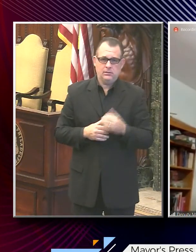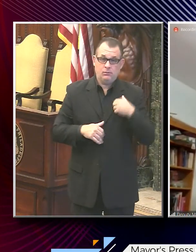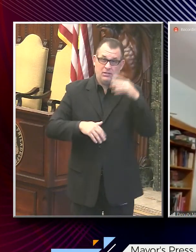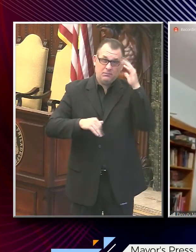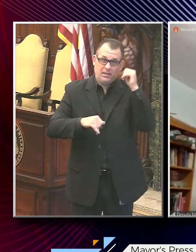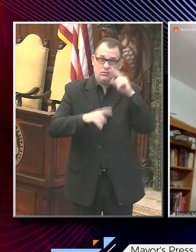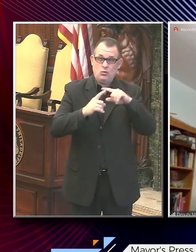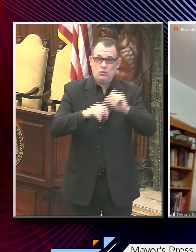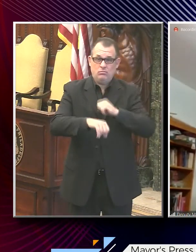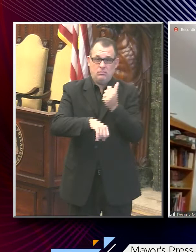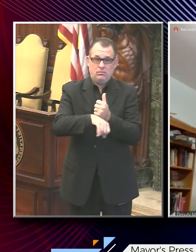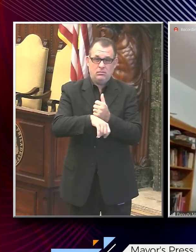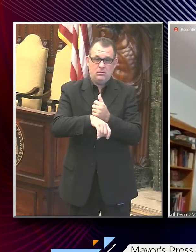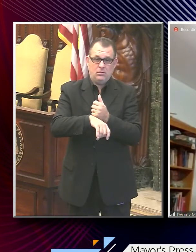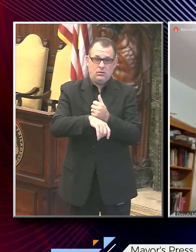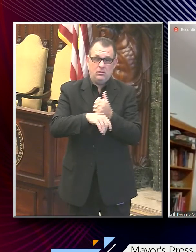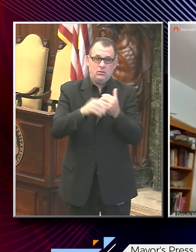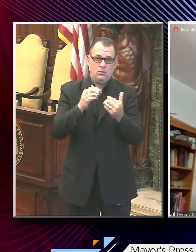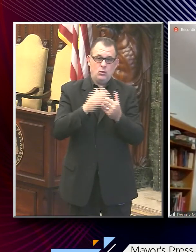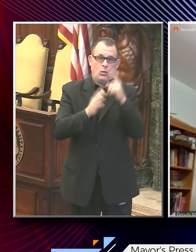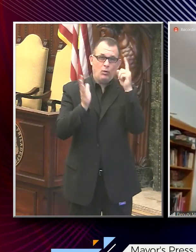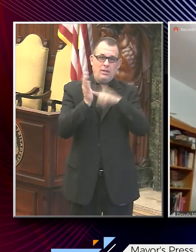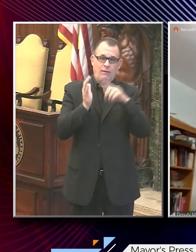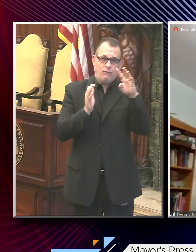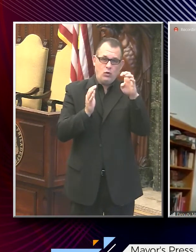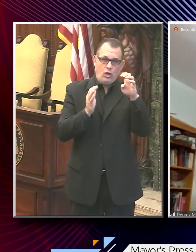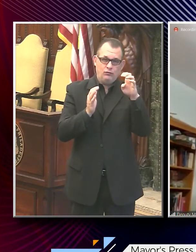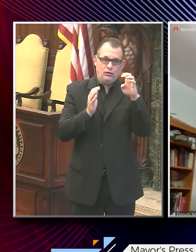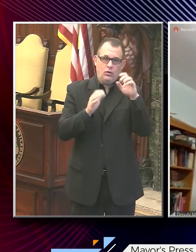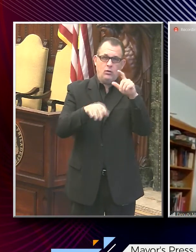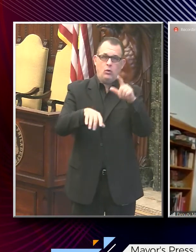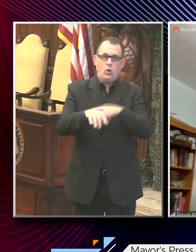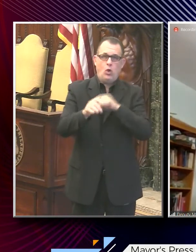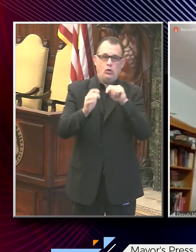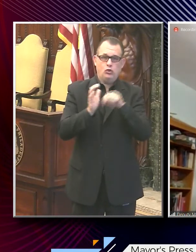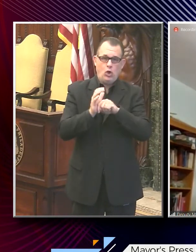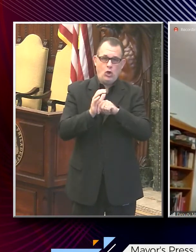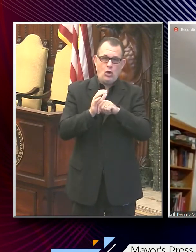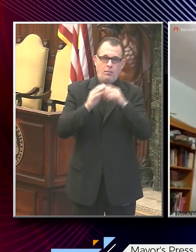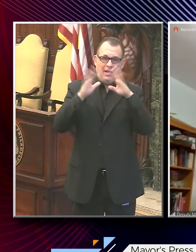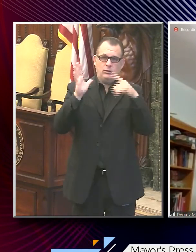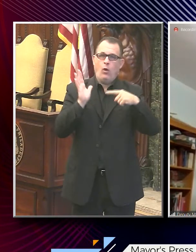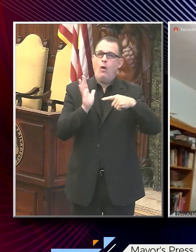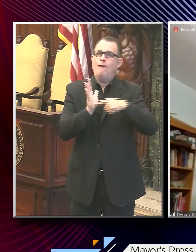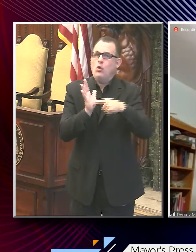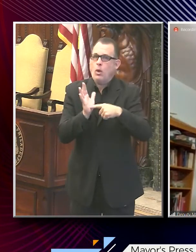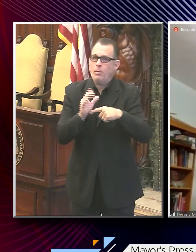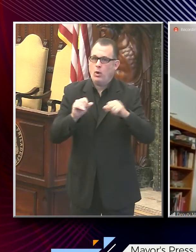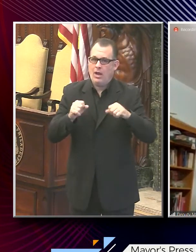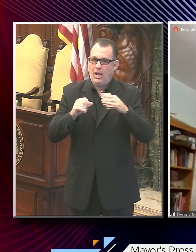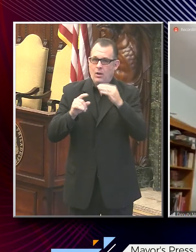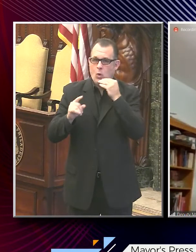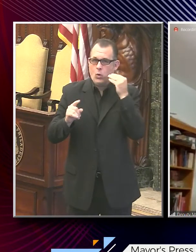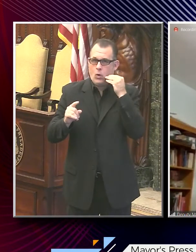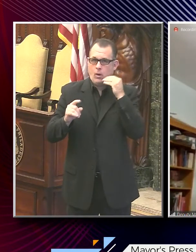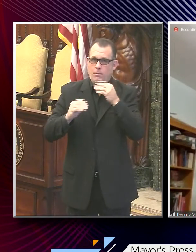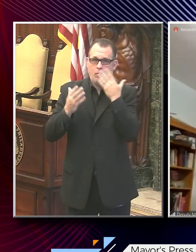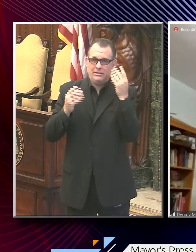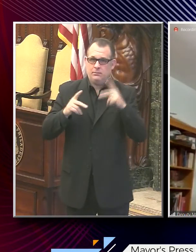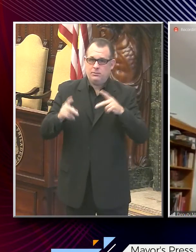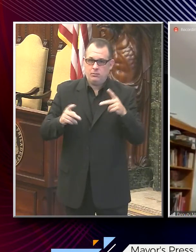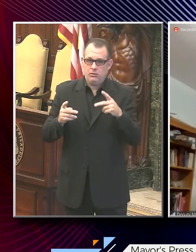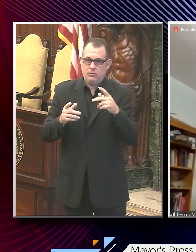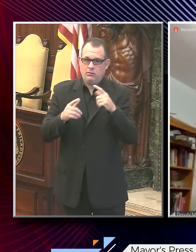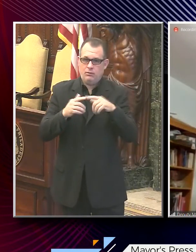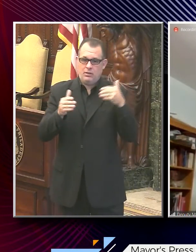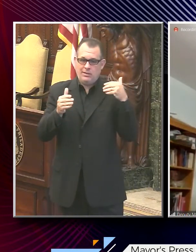about 1,400 new long-term housing units for people who are homeless or near homeless.